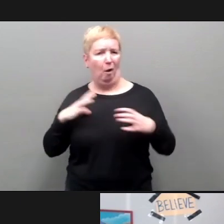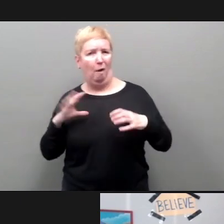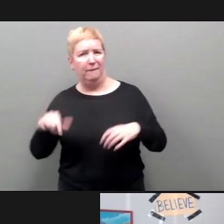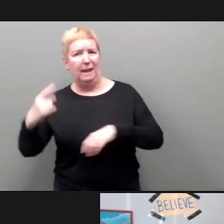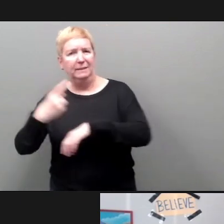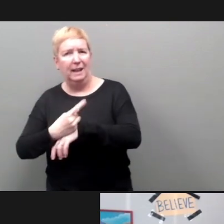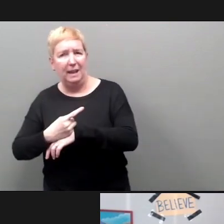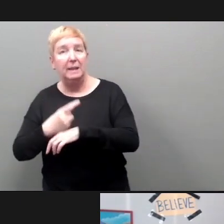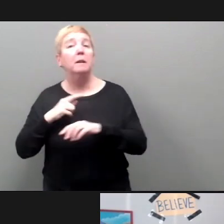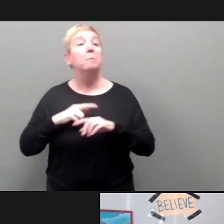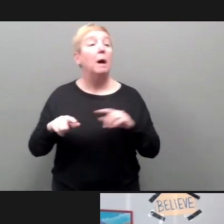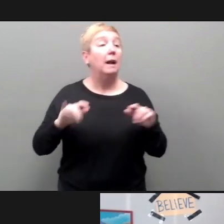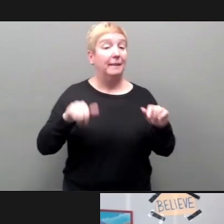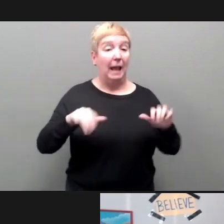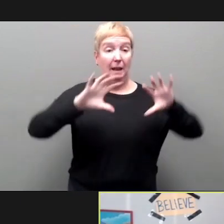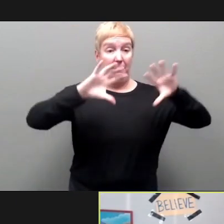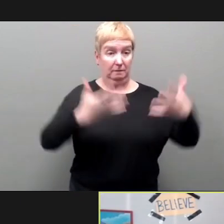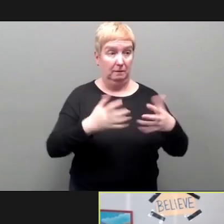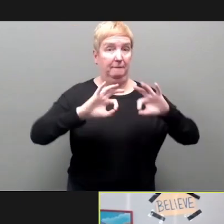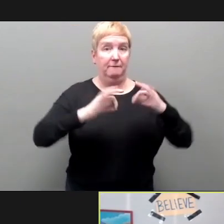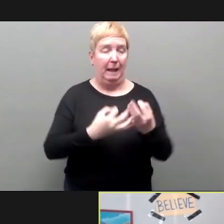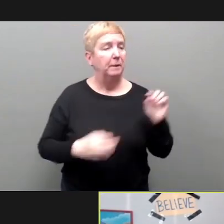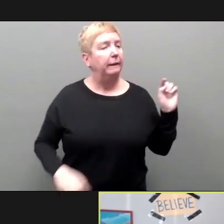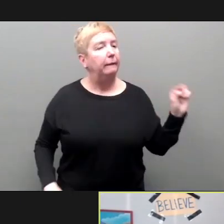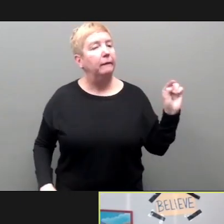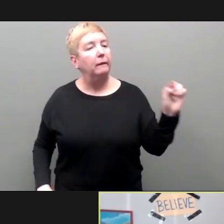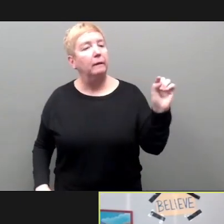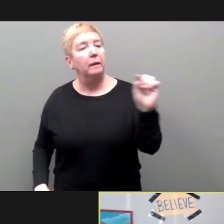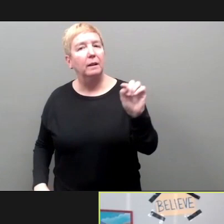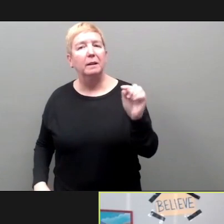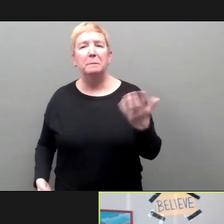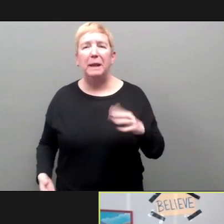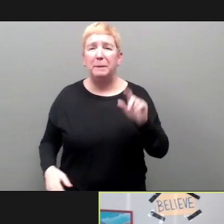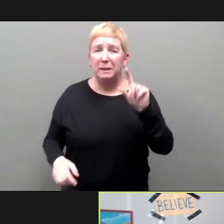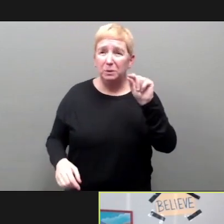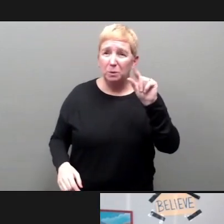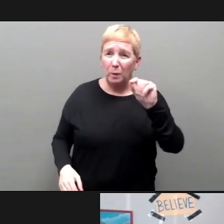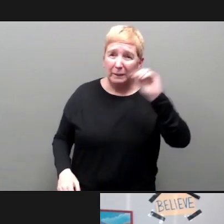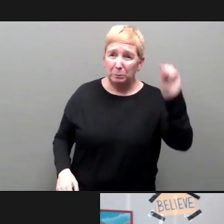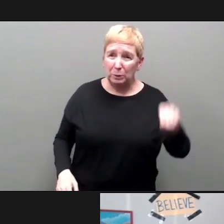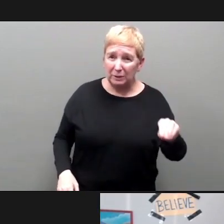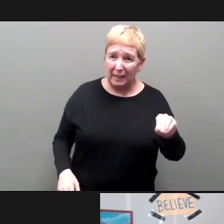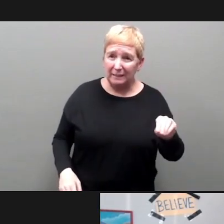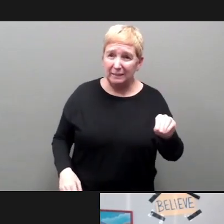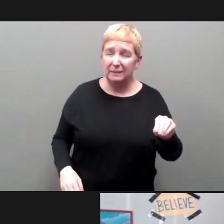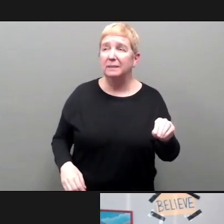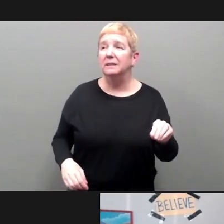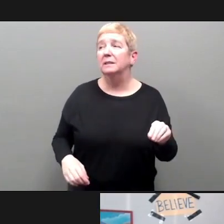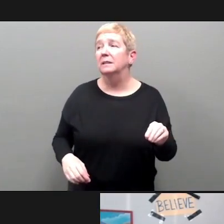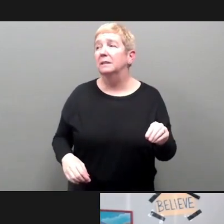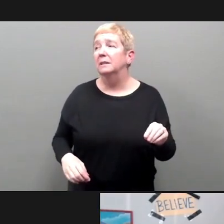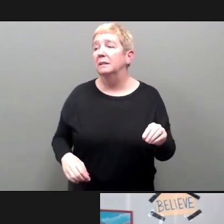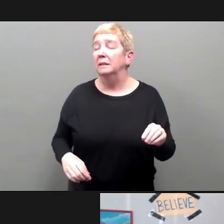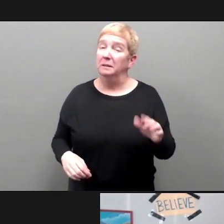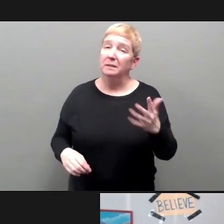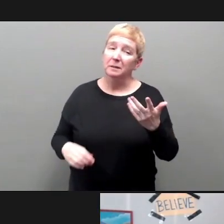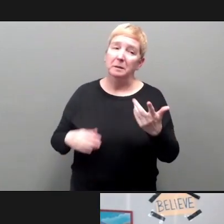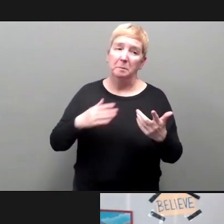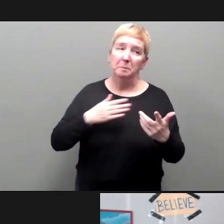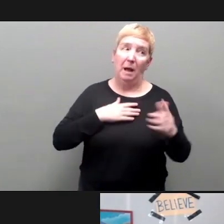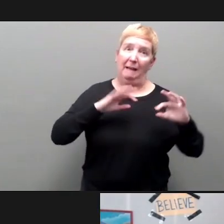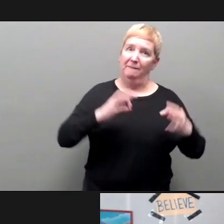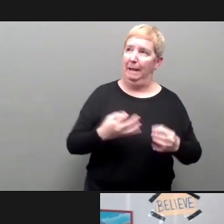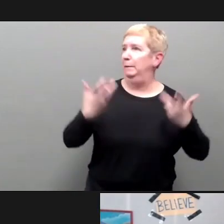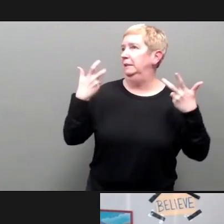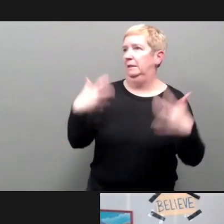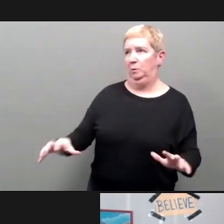family, only what would that be? Maybe 20% of the people who got tested, and my family's pretty gung-ho about not getting